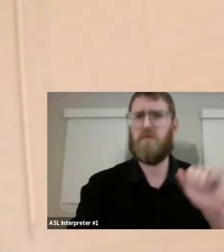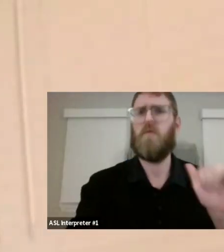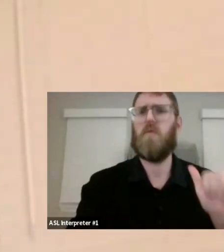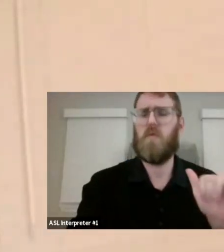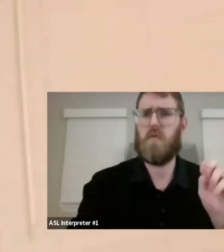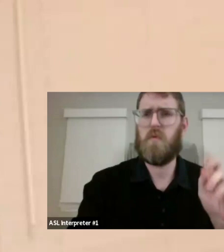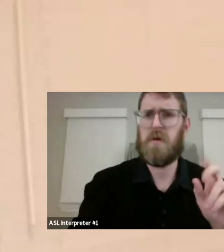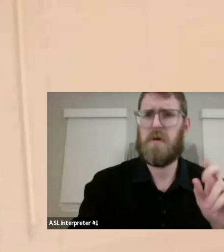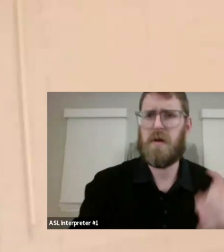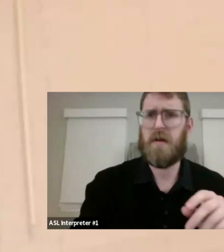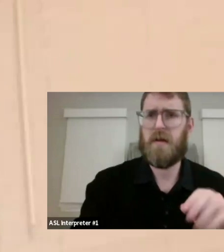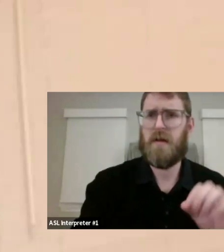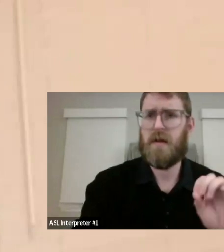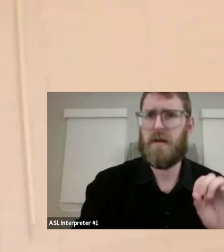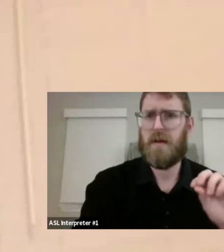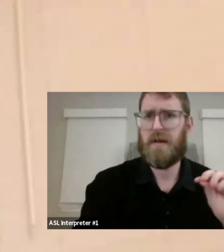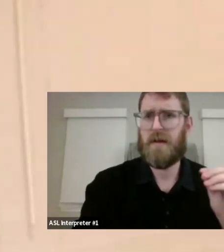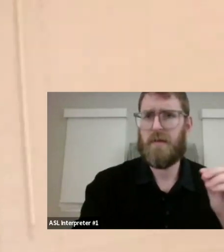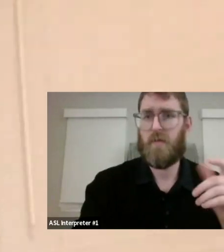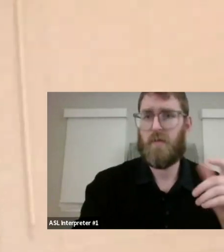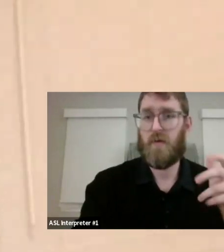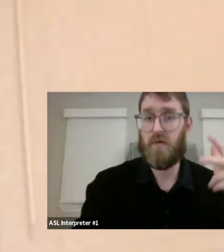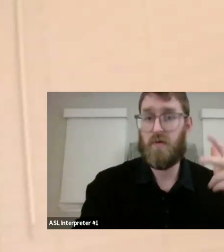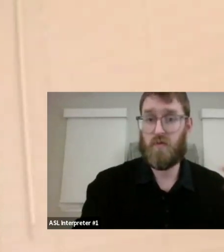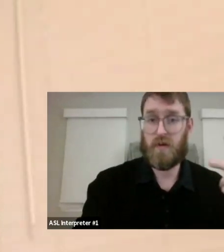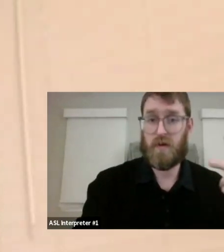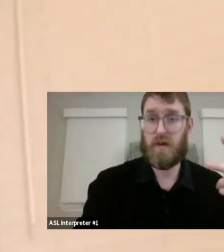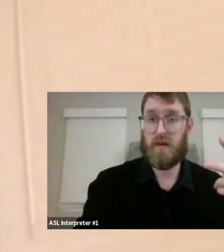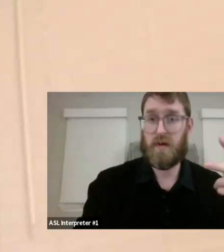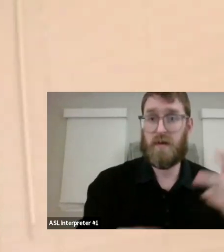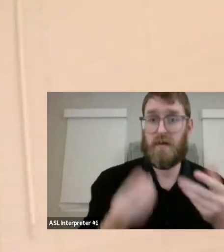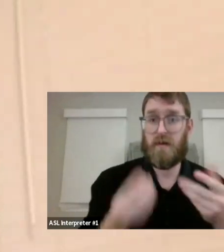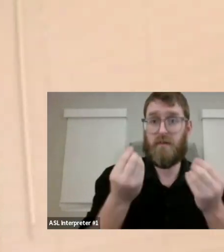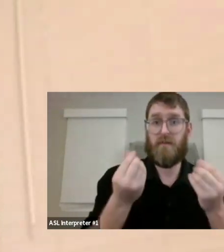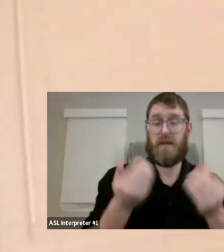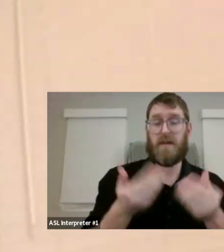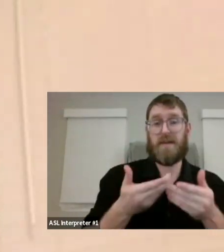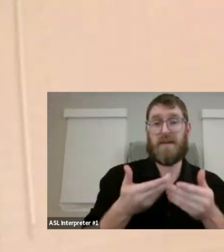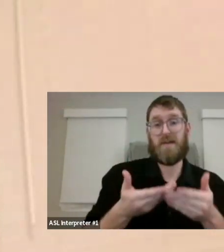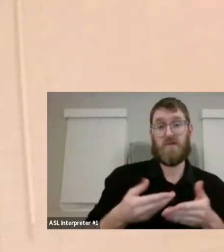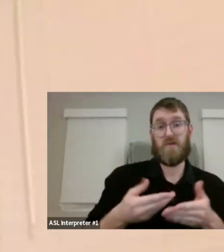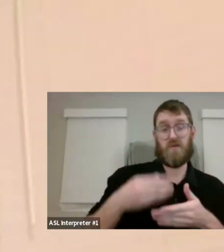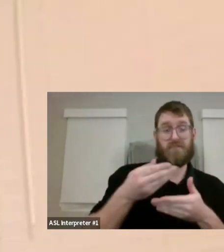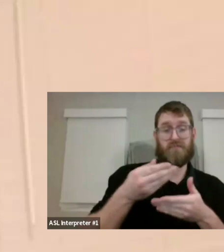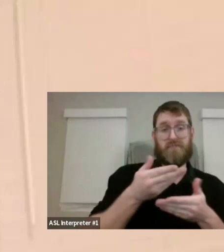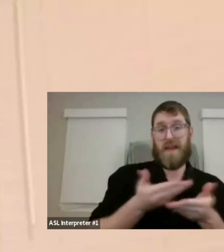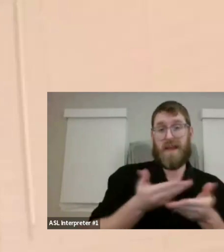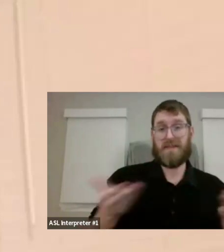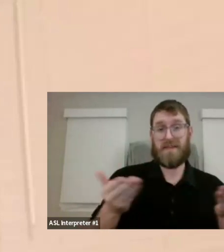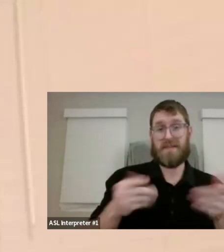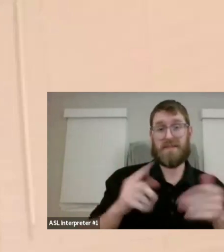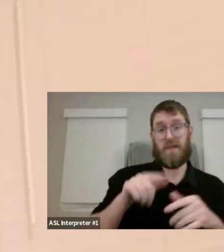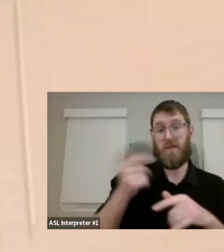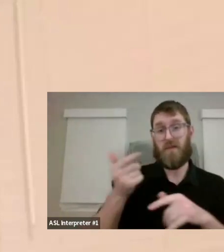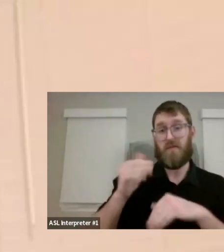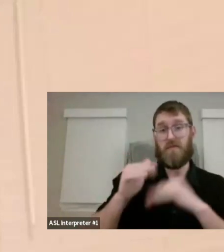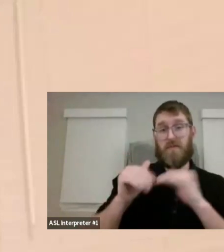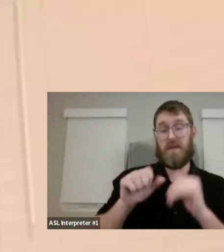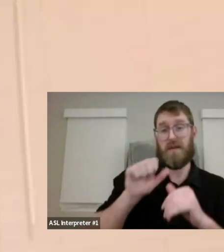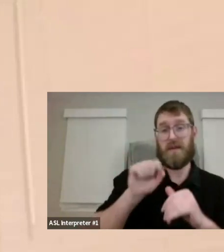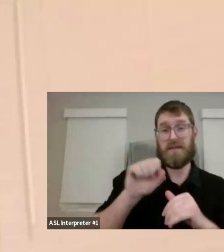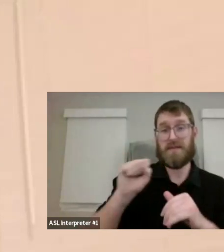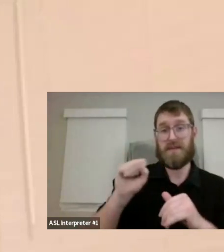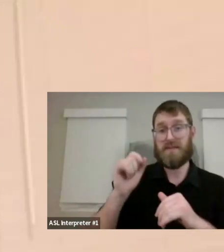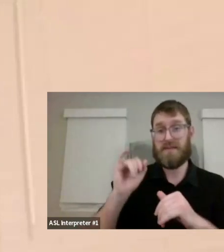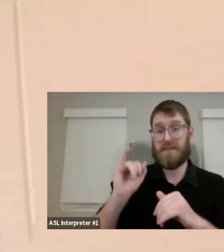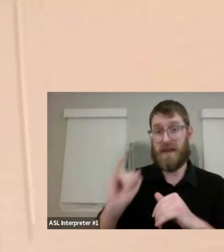Okay, number 3, are financial assets aside from Social Security, and it said Social Security, it may mean